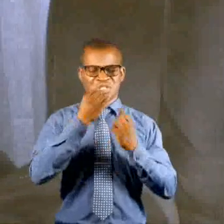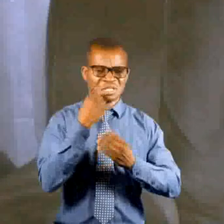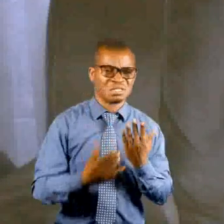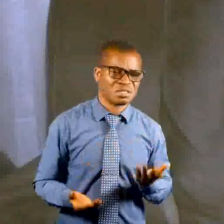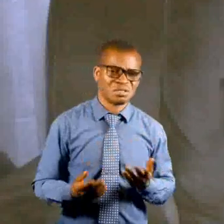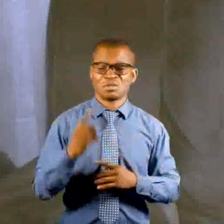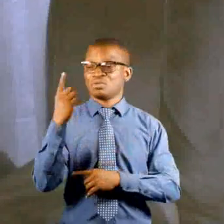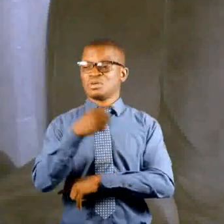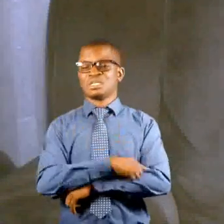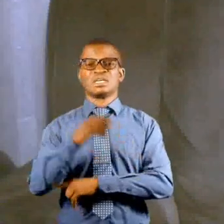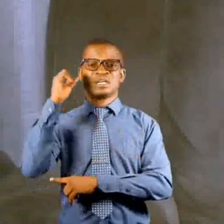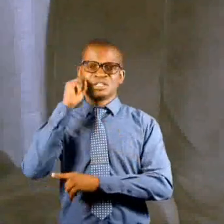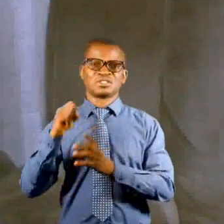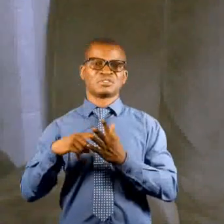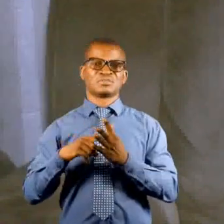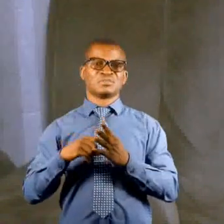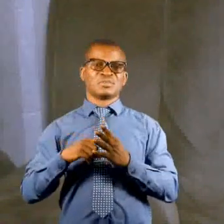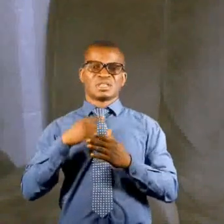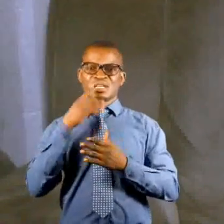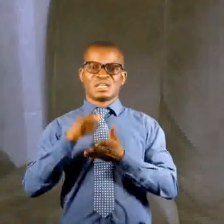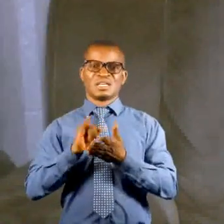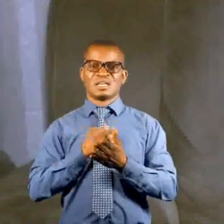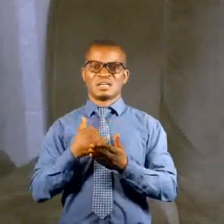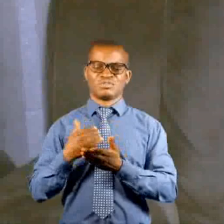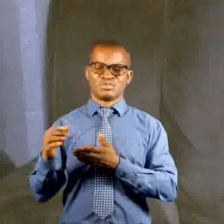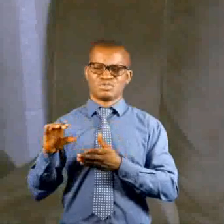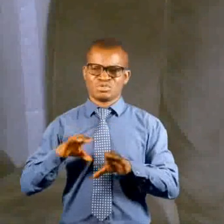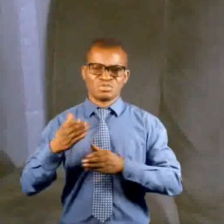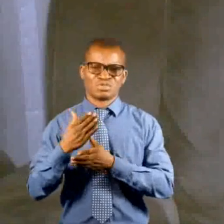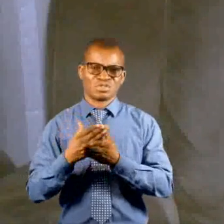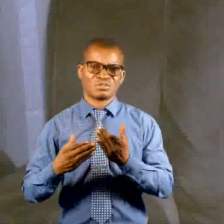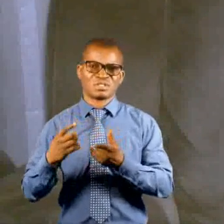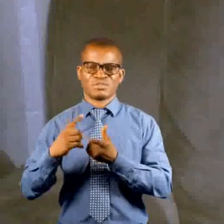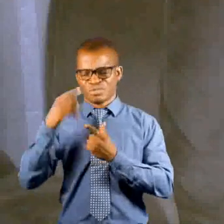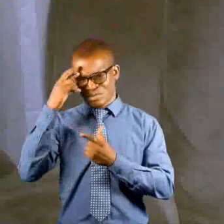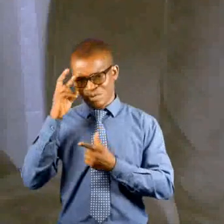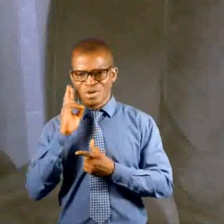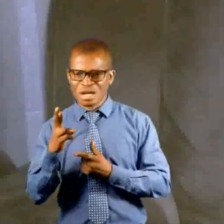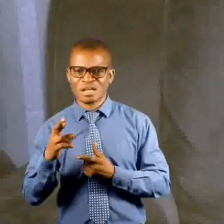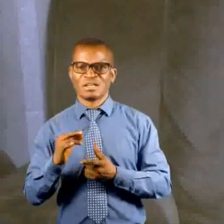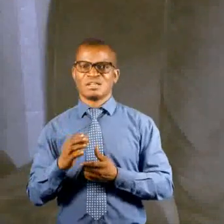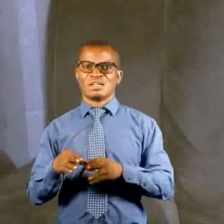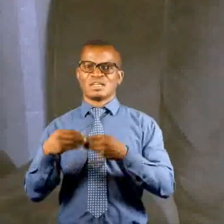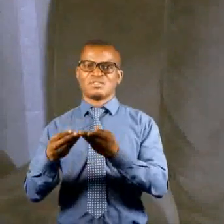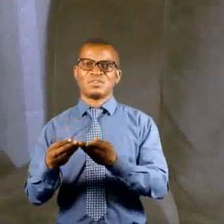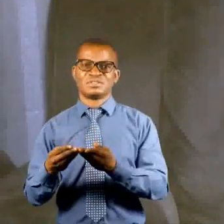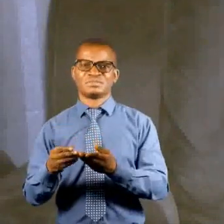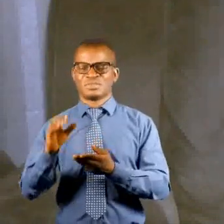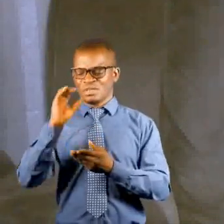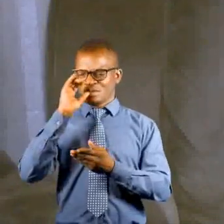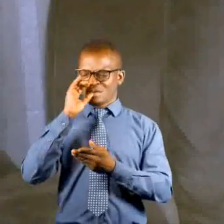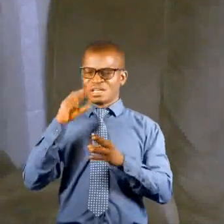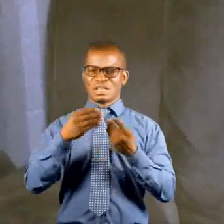her she will be eating it. One day, she sent me the night I should bring minerals for her. And I bring the minerals. She drink half of